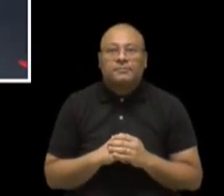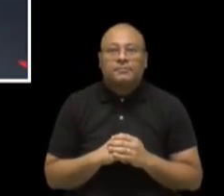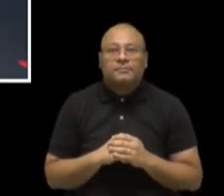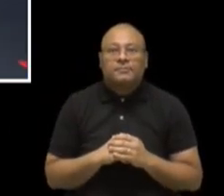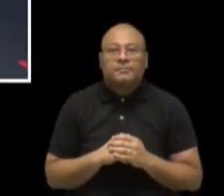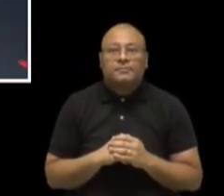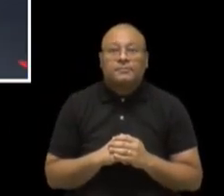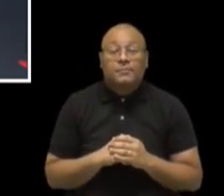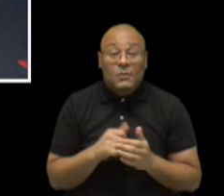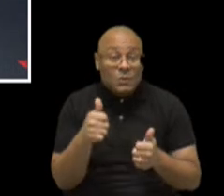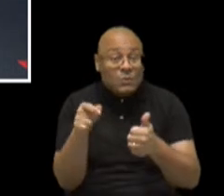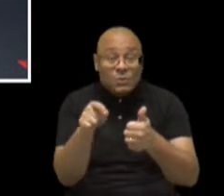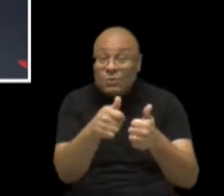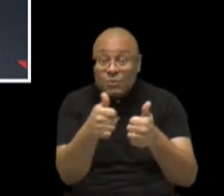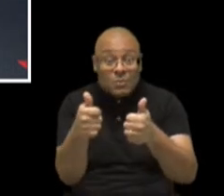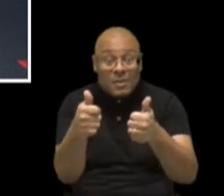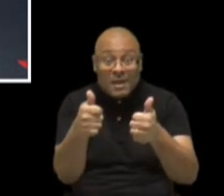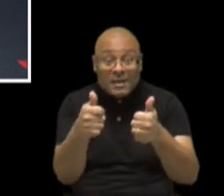How are you?